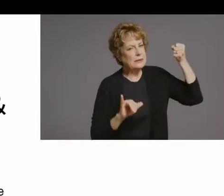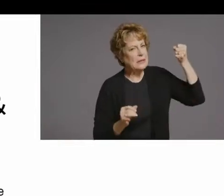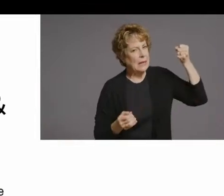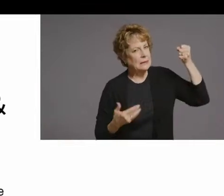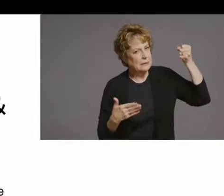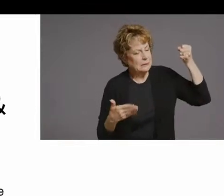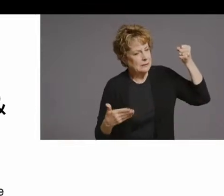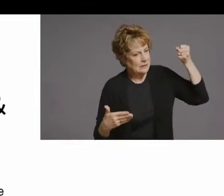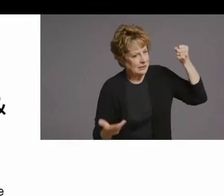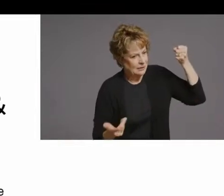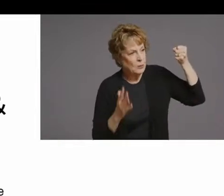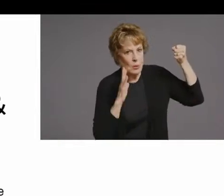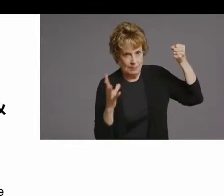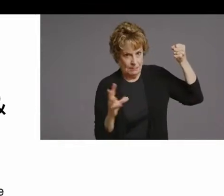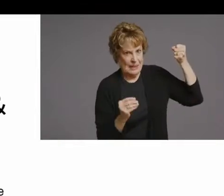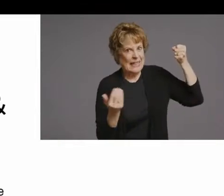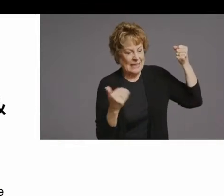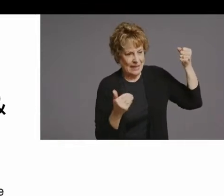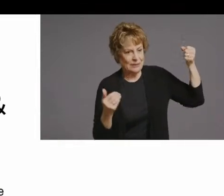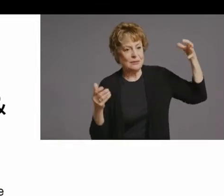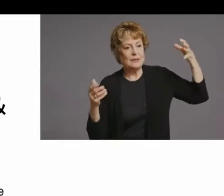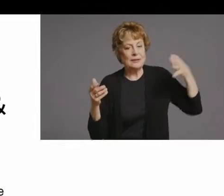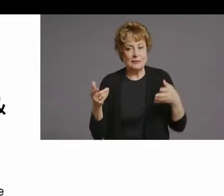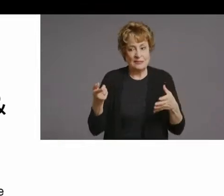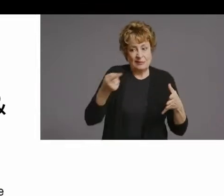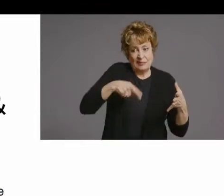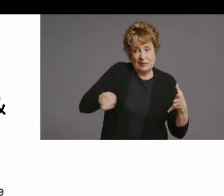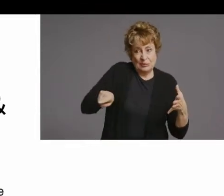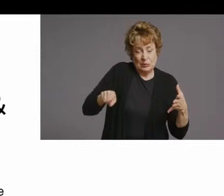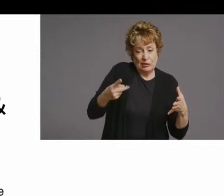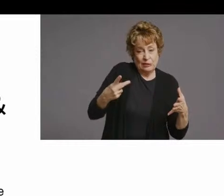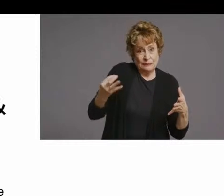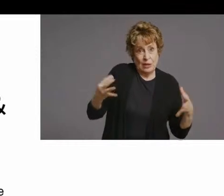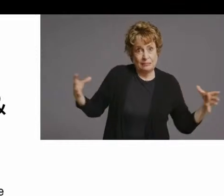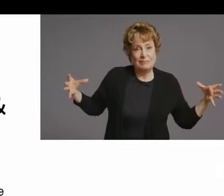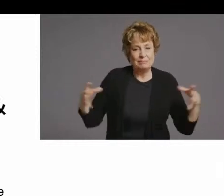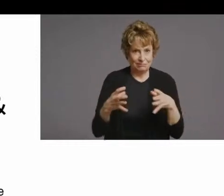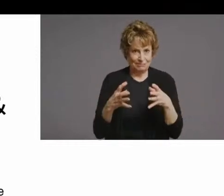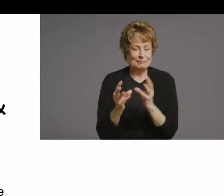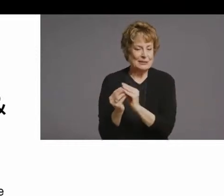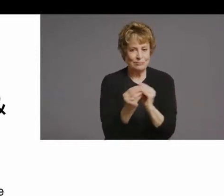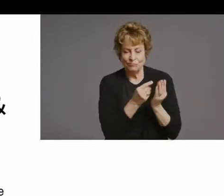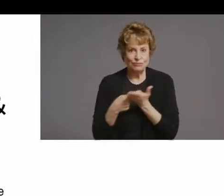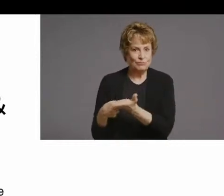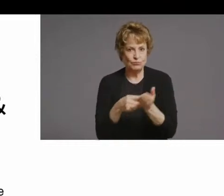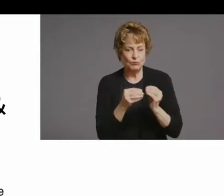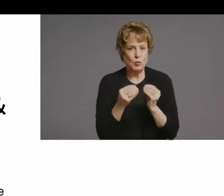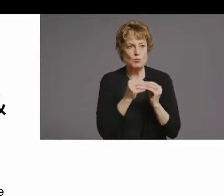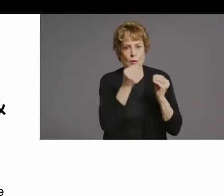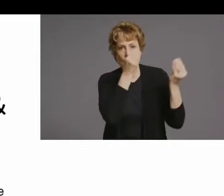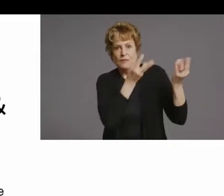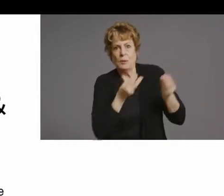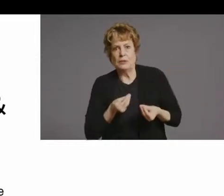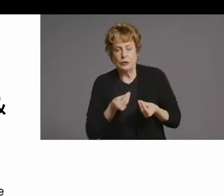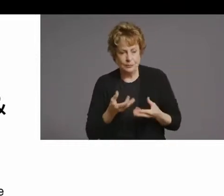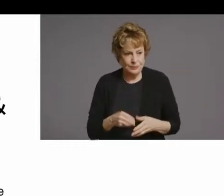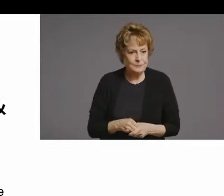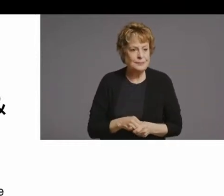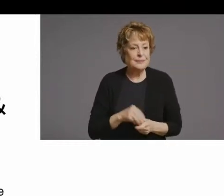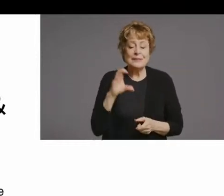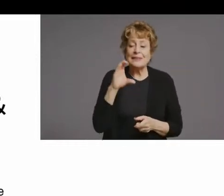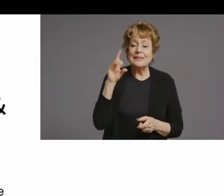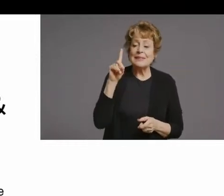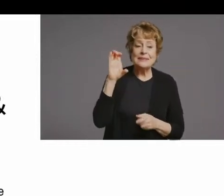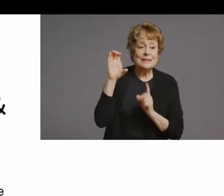reconvene either Thursday or Friday of next week. In accordance with the CDC and FDA